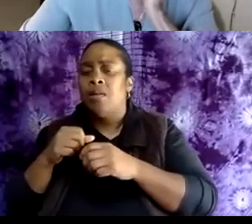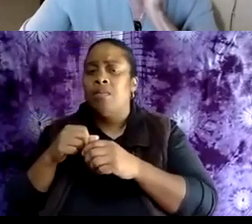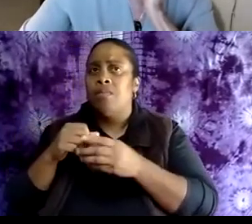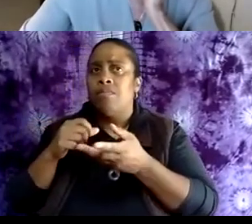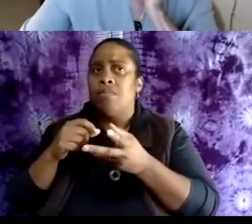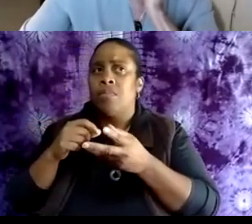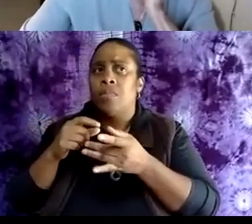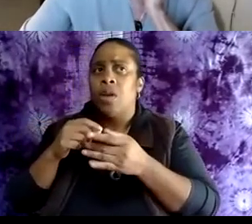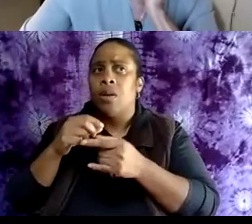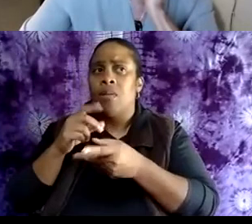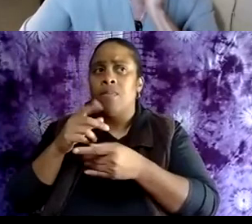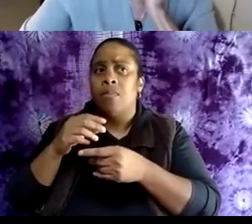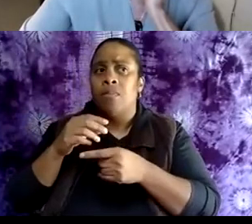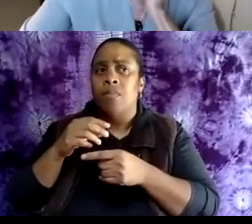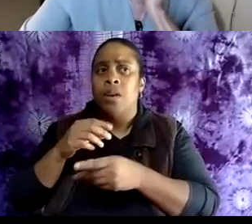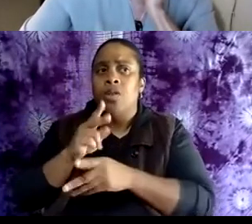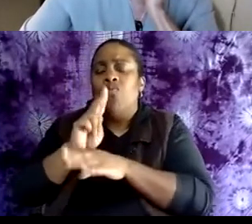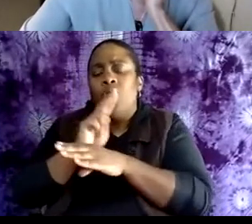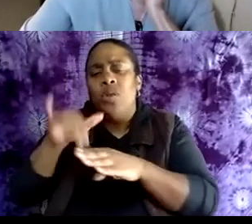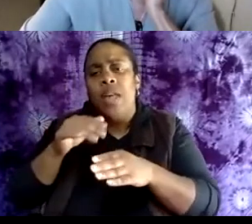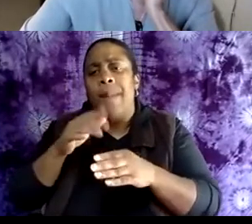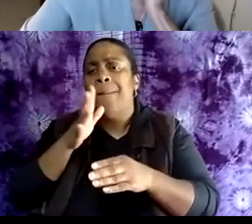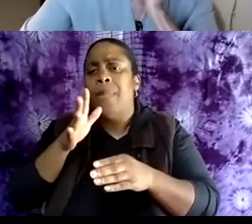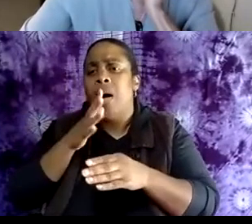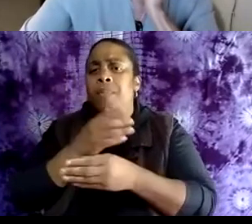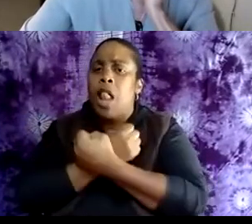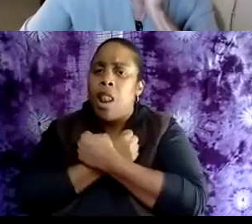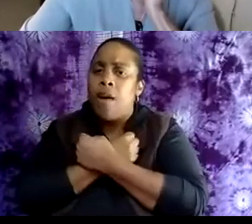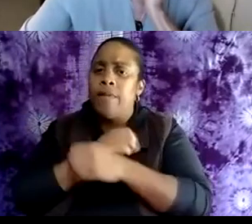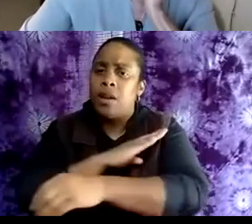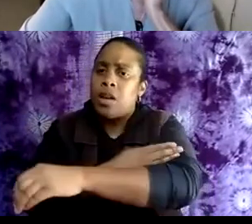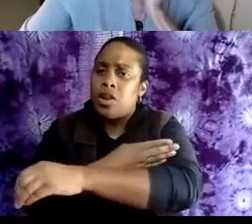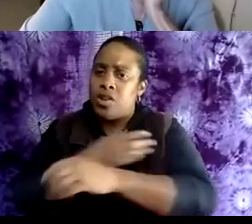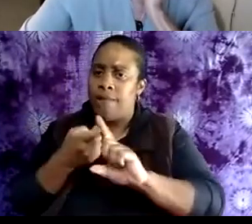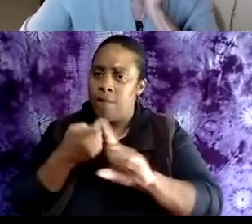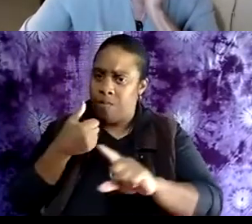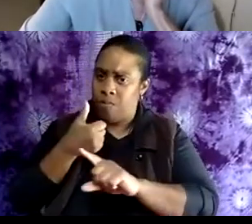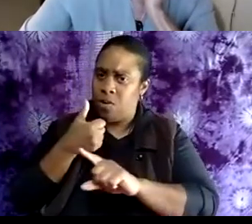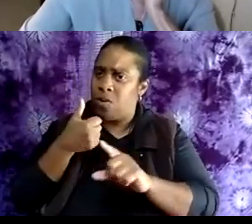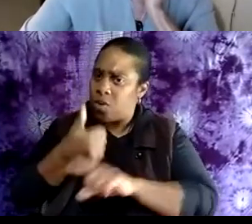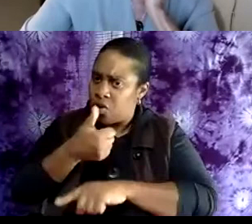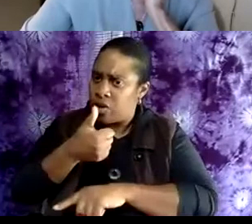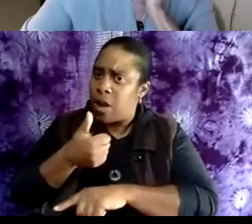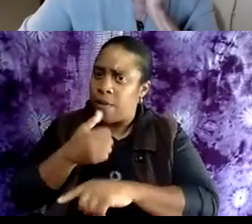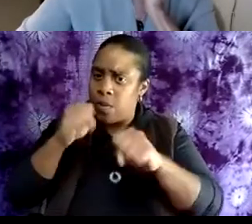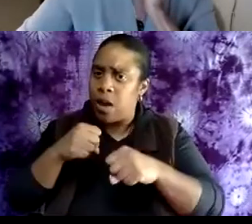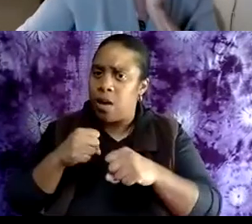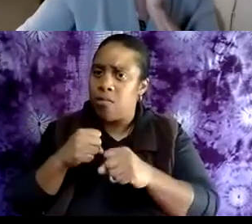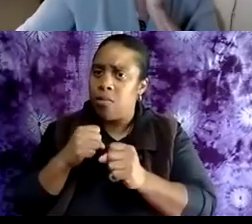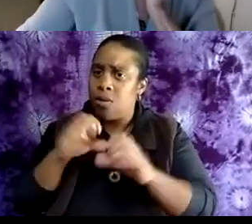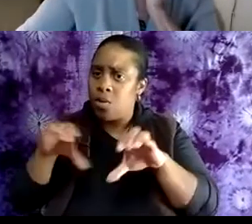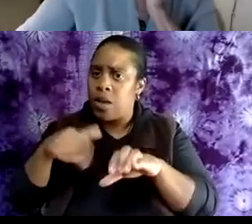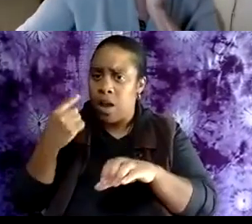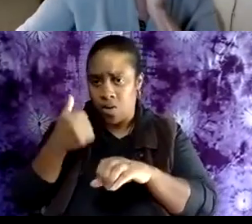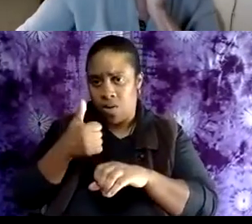have divine feminine, we all have divine masculine energy. We have that within us, both energies within us. And so